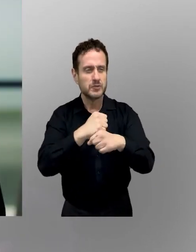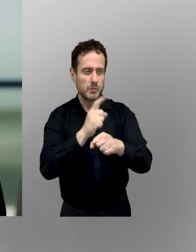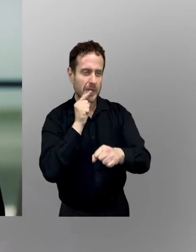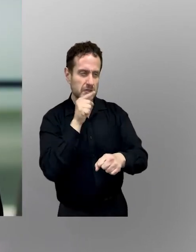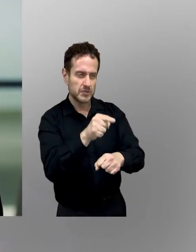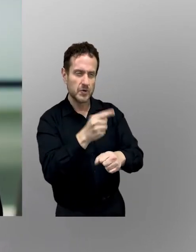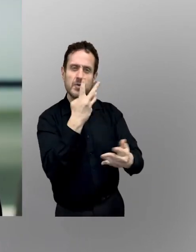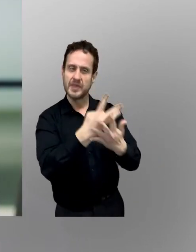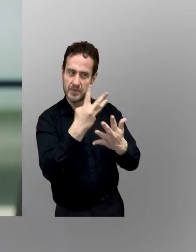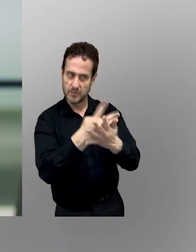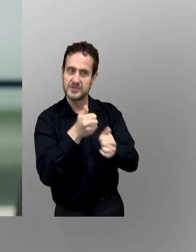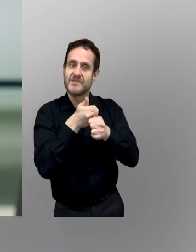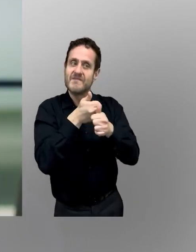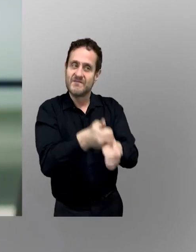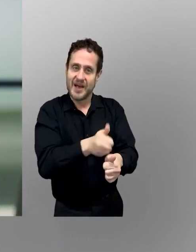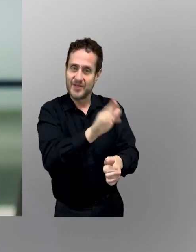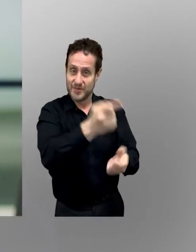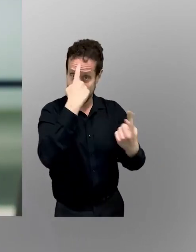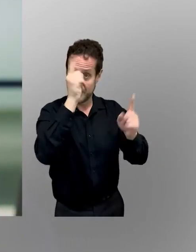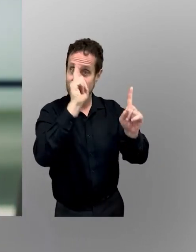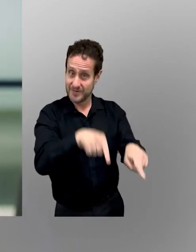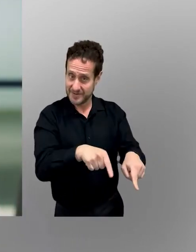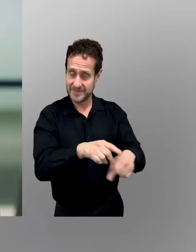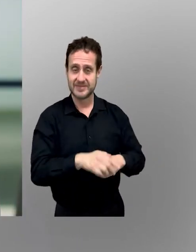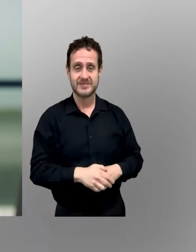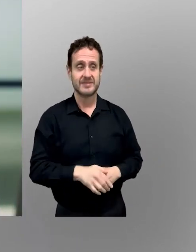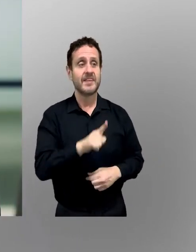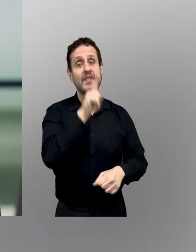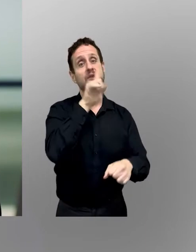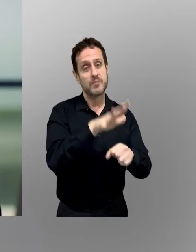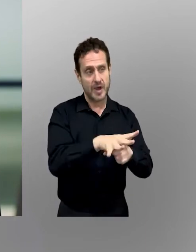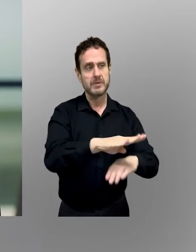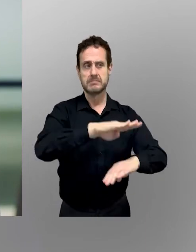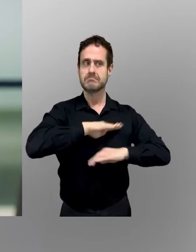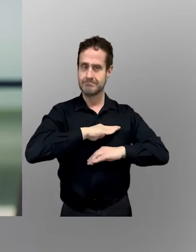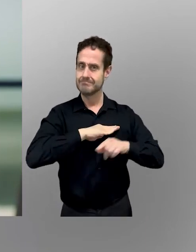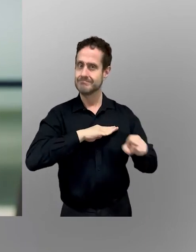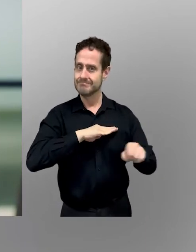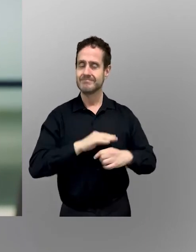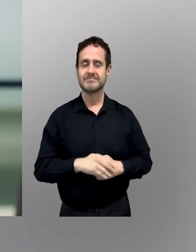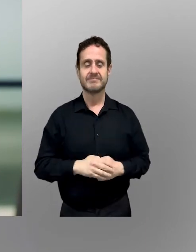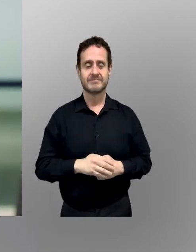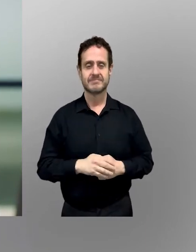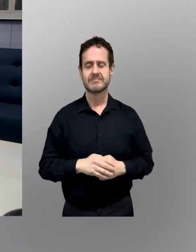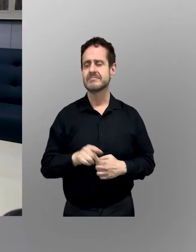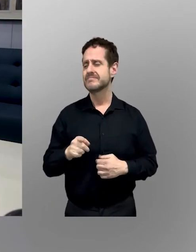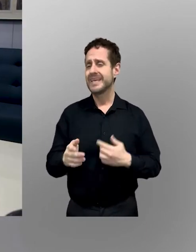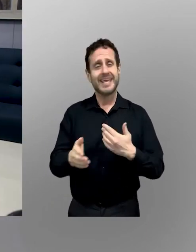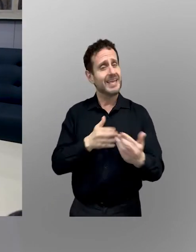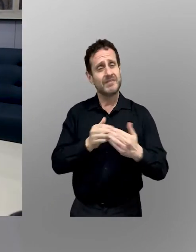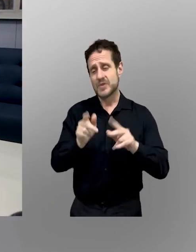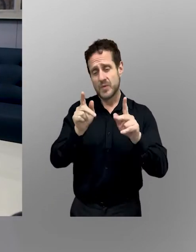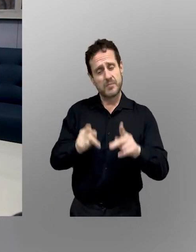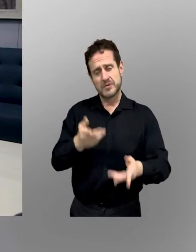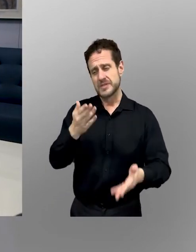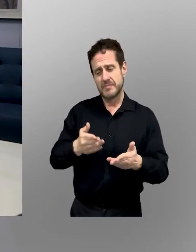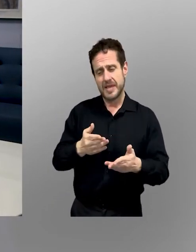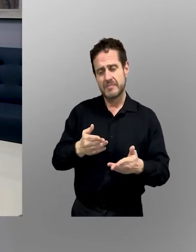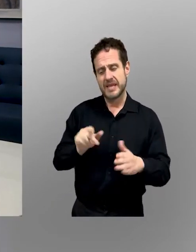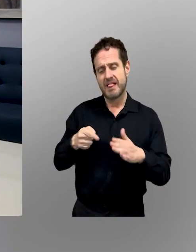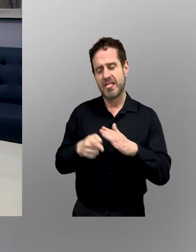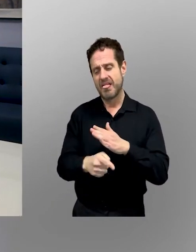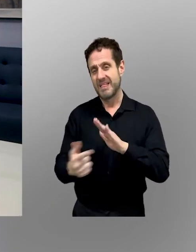case for implementation to make sure that the state did what it promised to in the settlement agreement. Even if